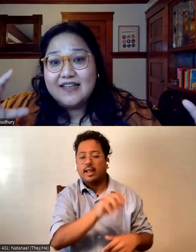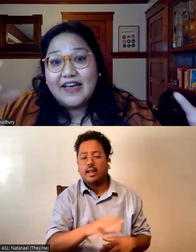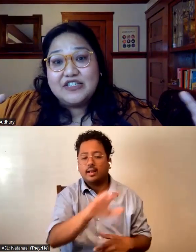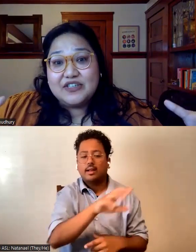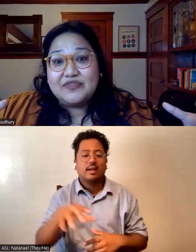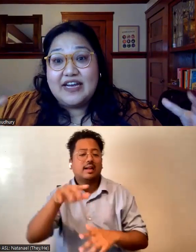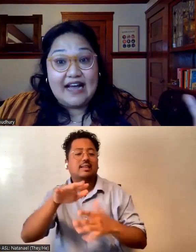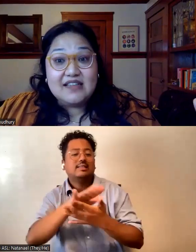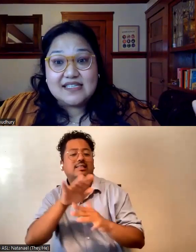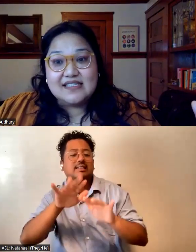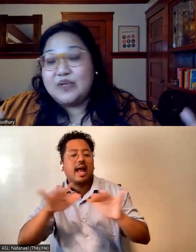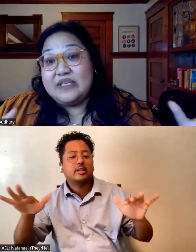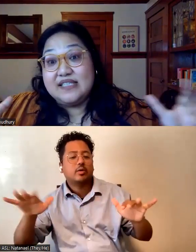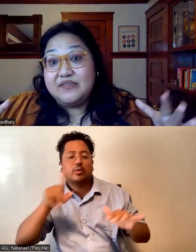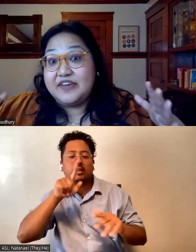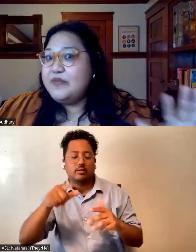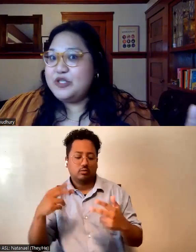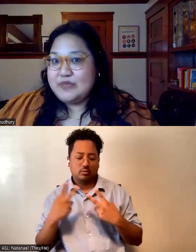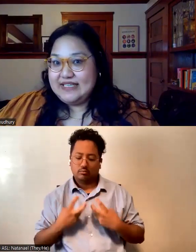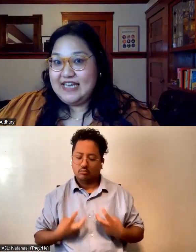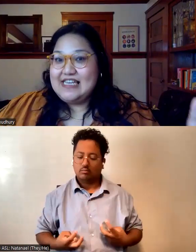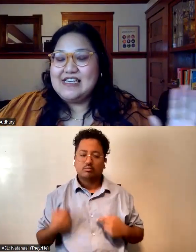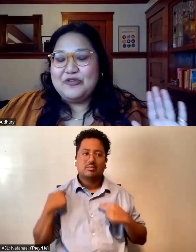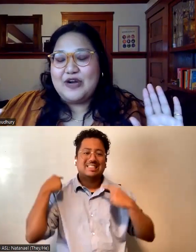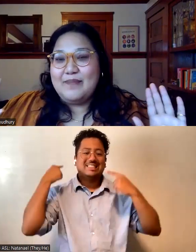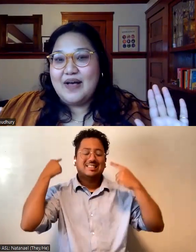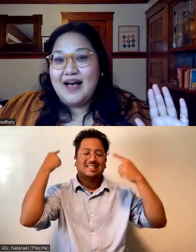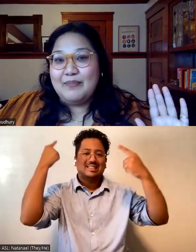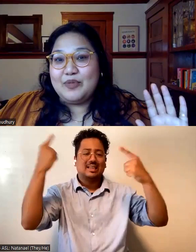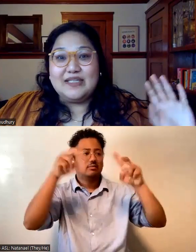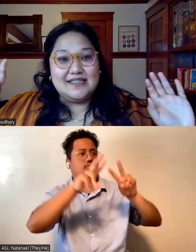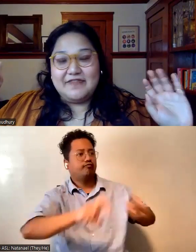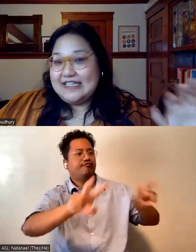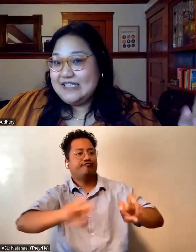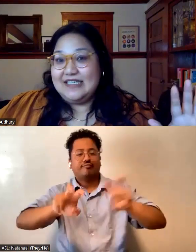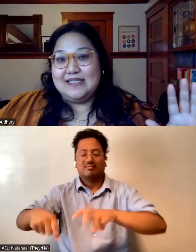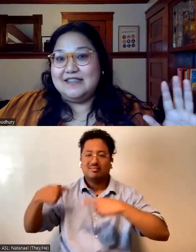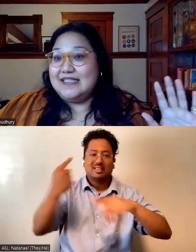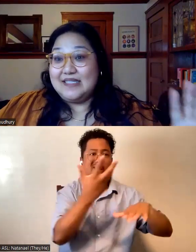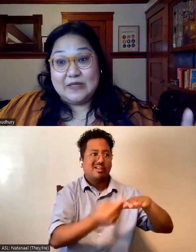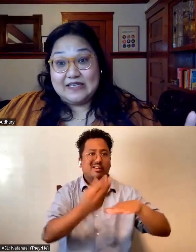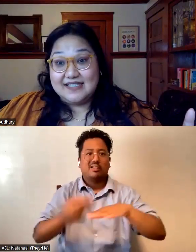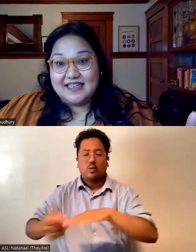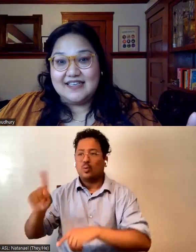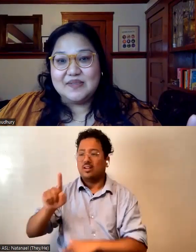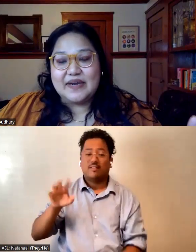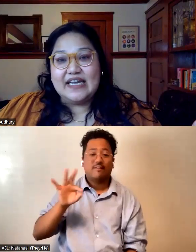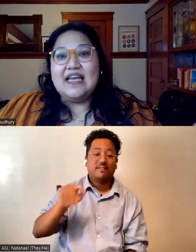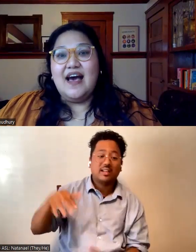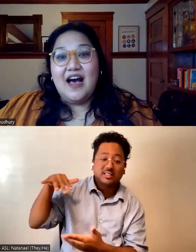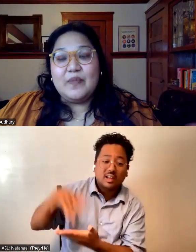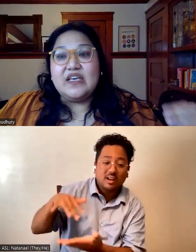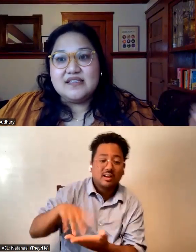diaspora kind of analysis that we see very much missing from fat studies and disability studies,